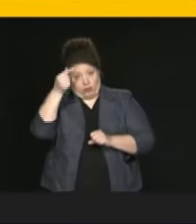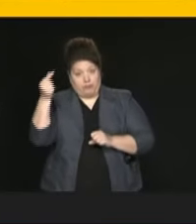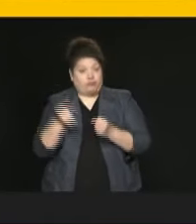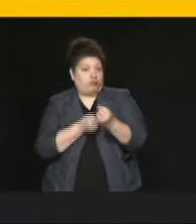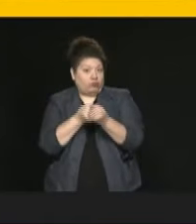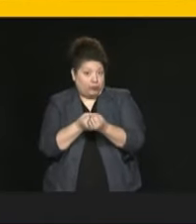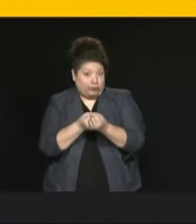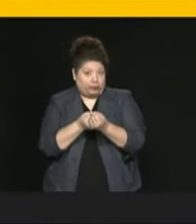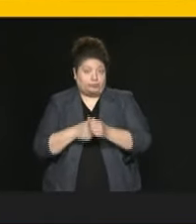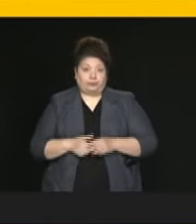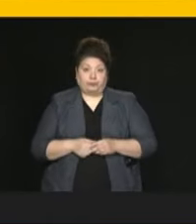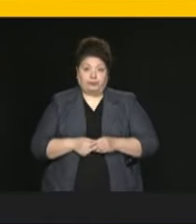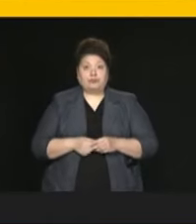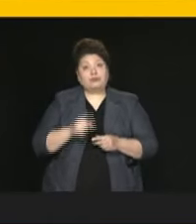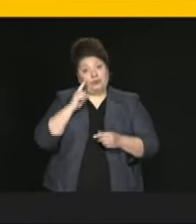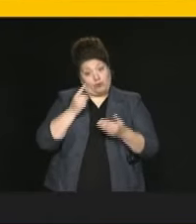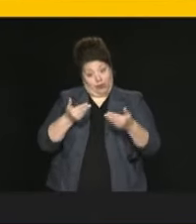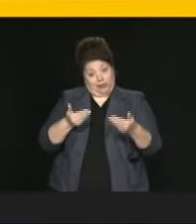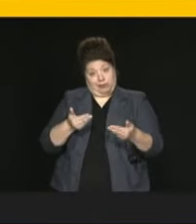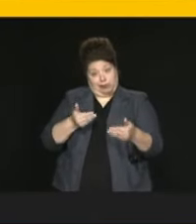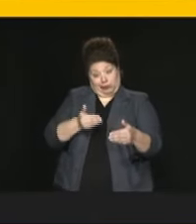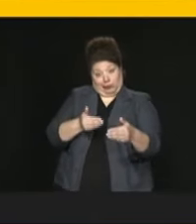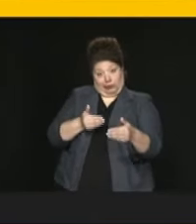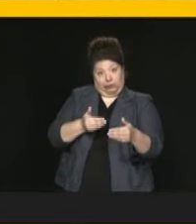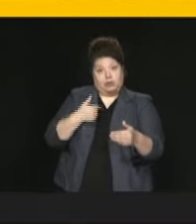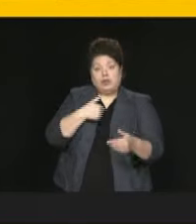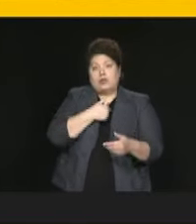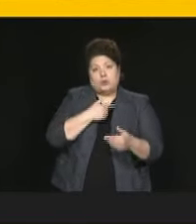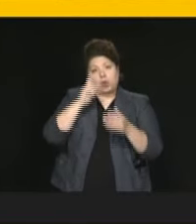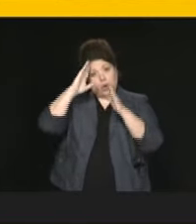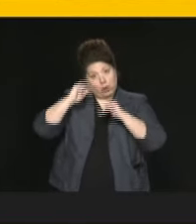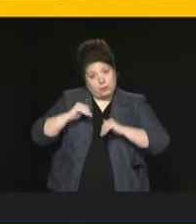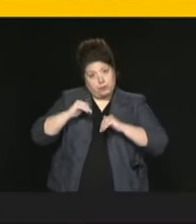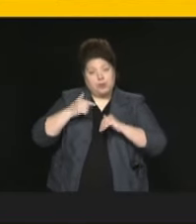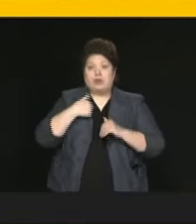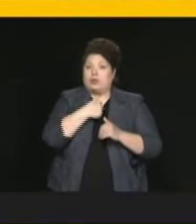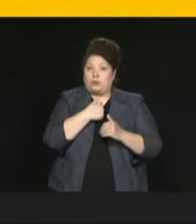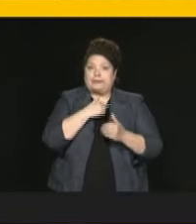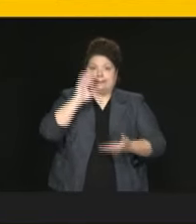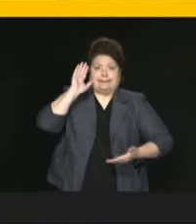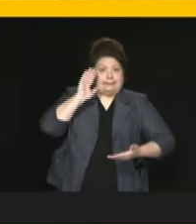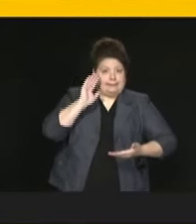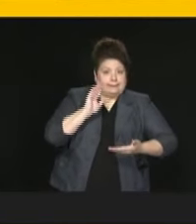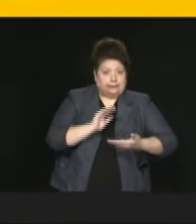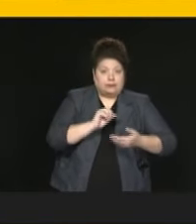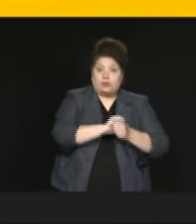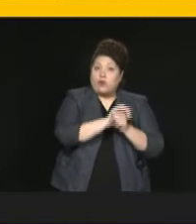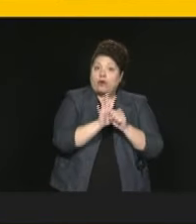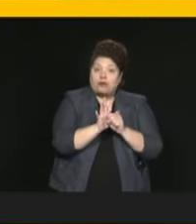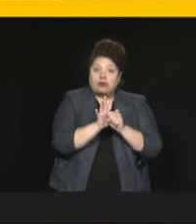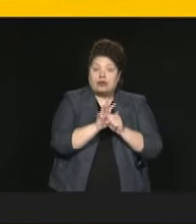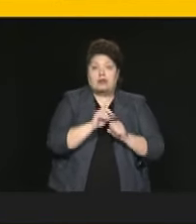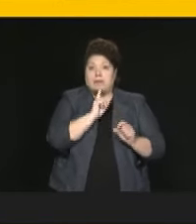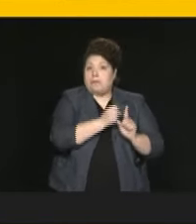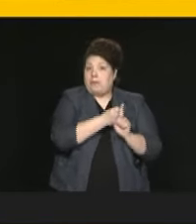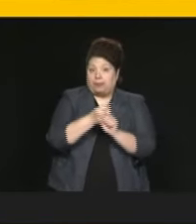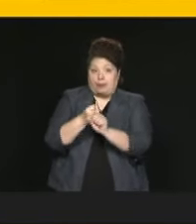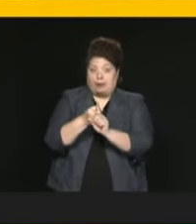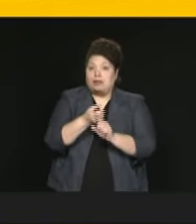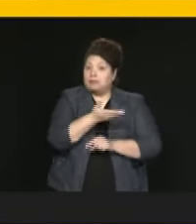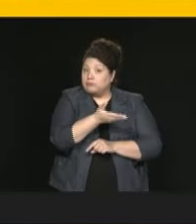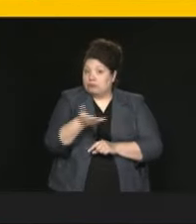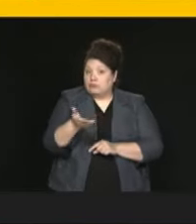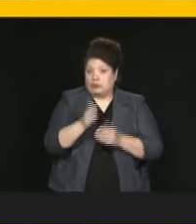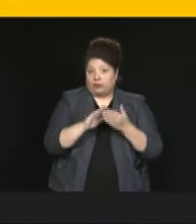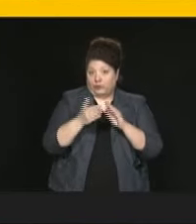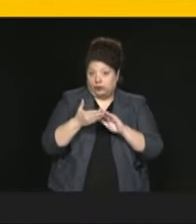work will help mitigate the adverse and disproportionate impacts of COVID-19 on First Nations, Inuit, and Métis. They are leading the way in